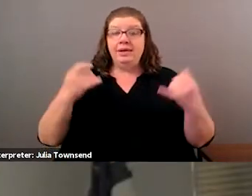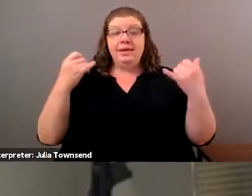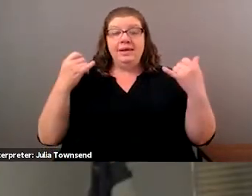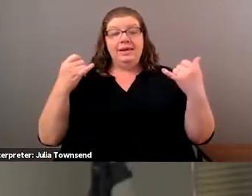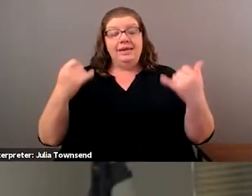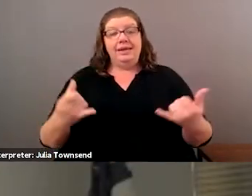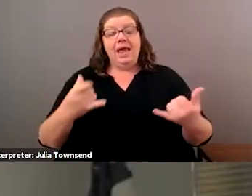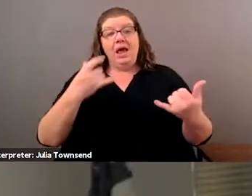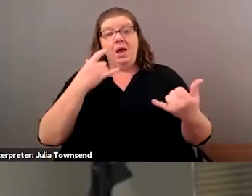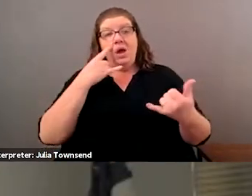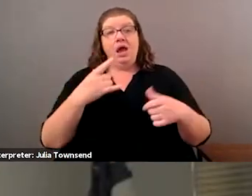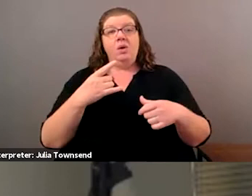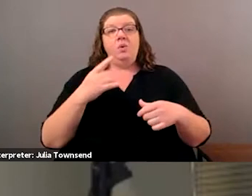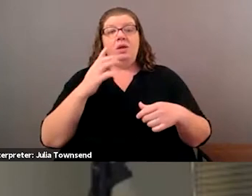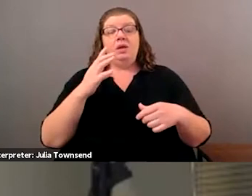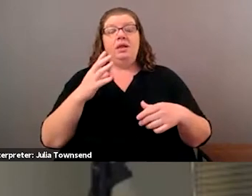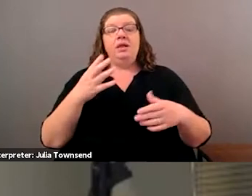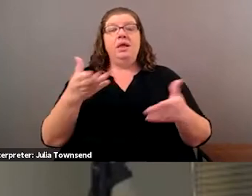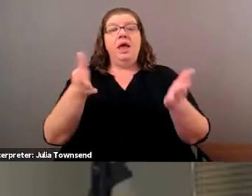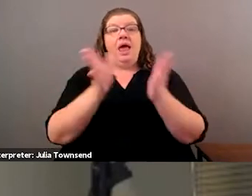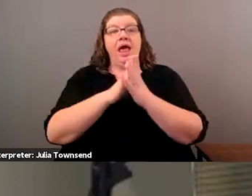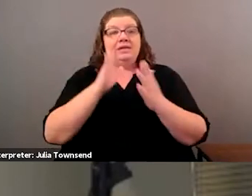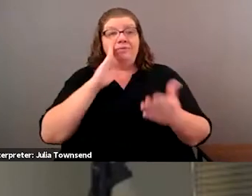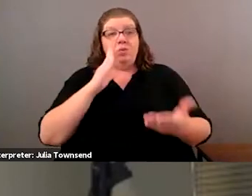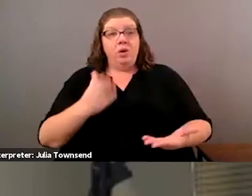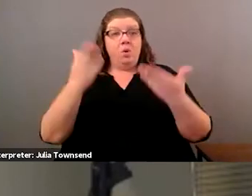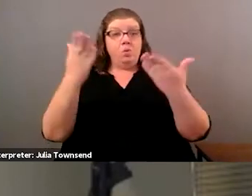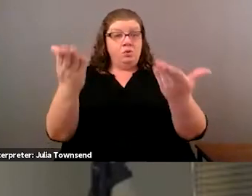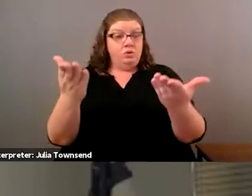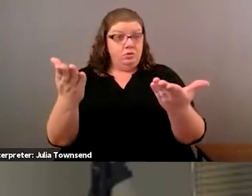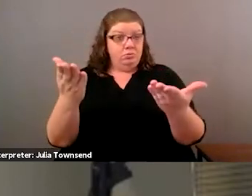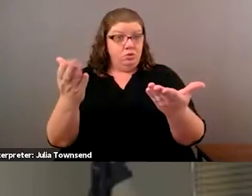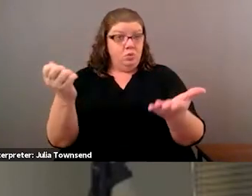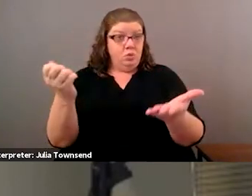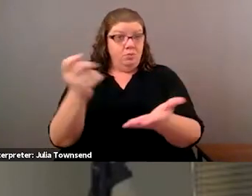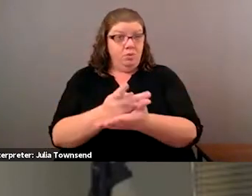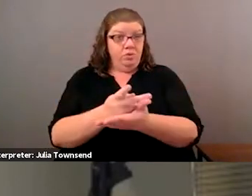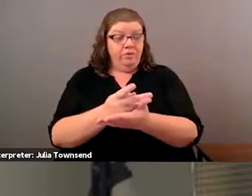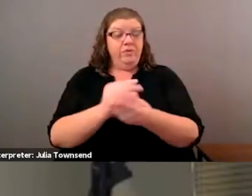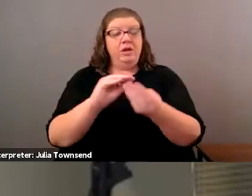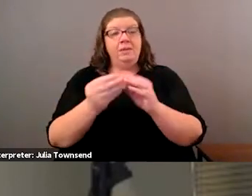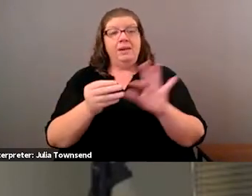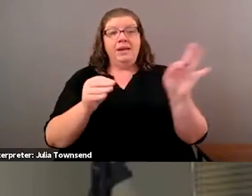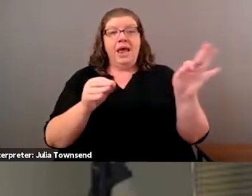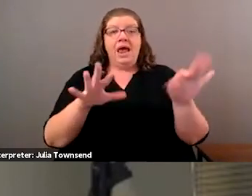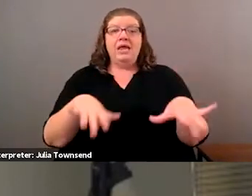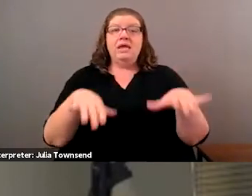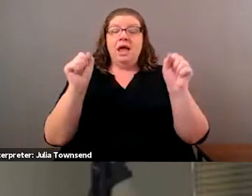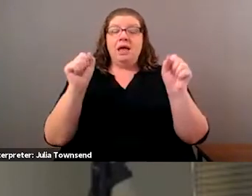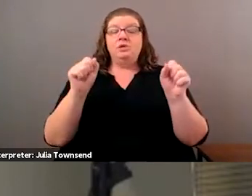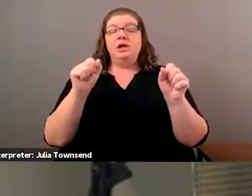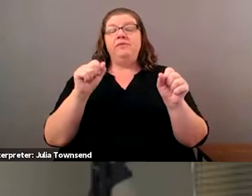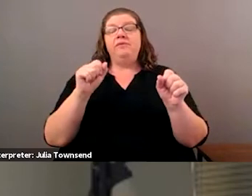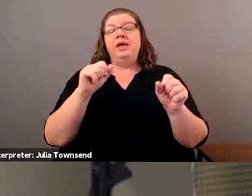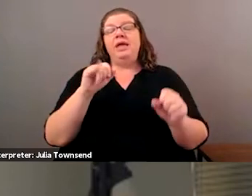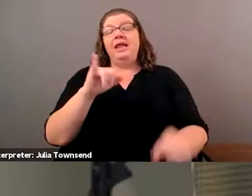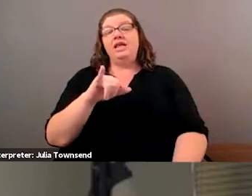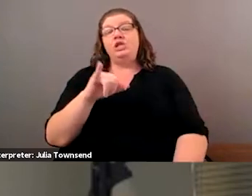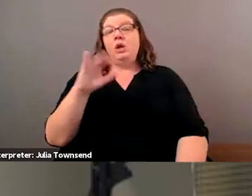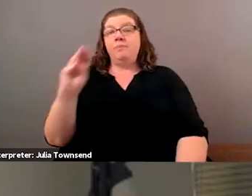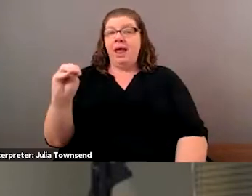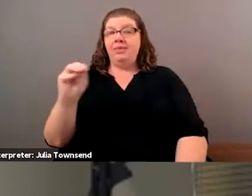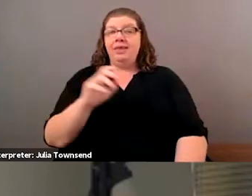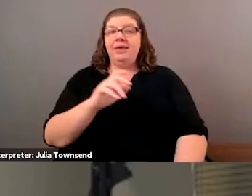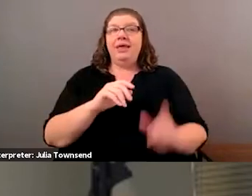for the motion. So may I have a motion to approve item number 9, the adoption of illustrative math K